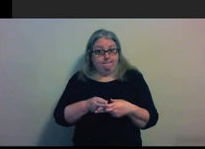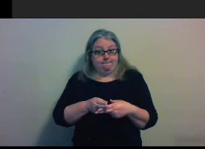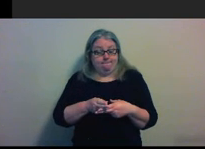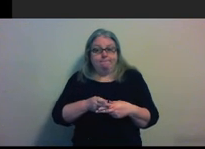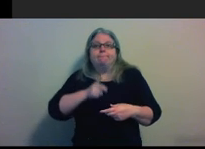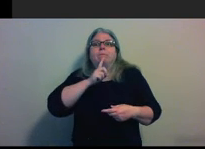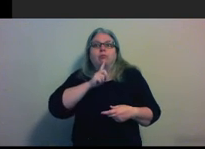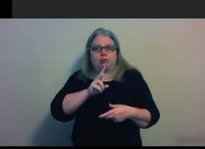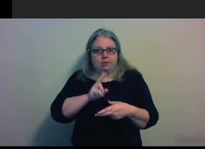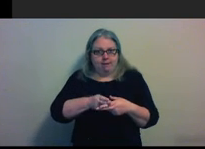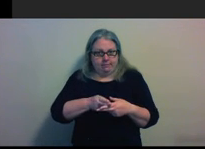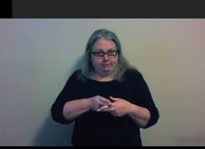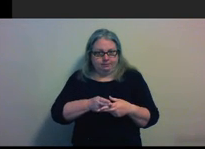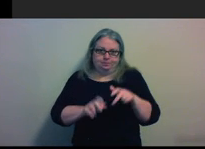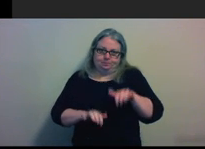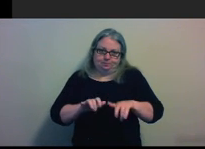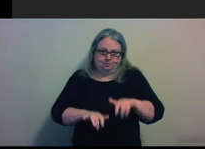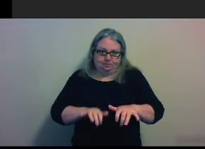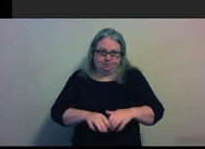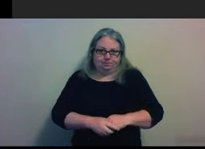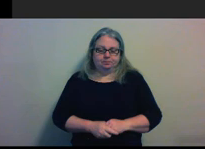put your name in here.